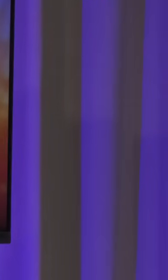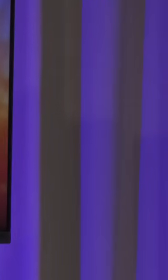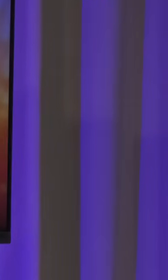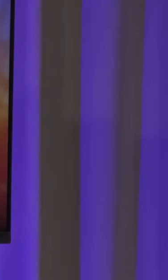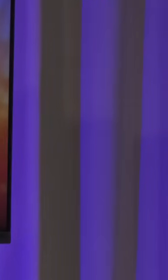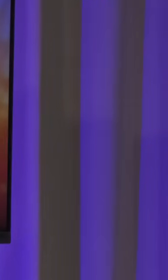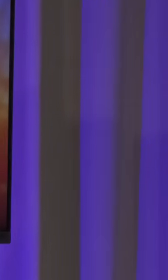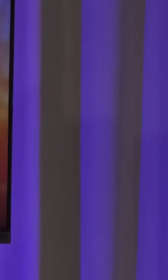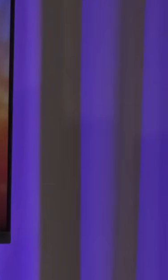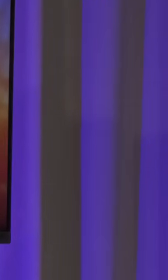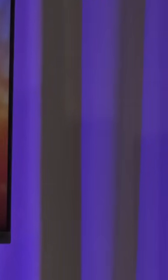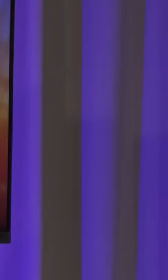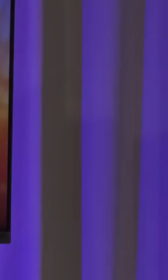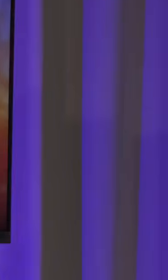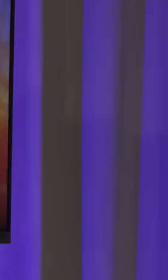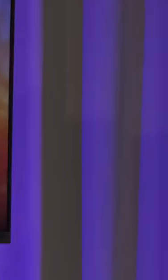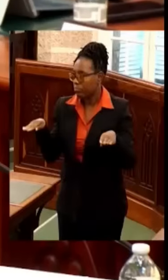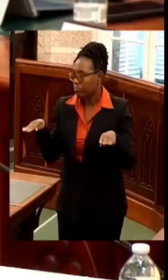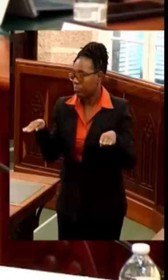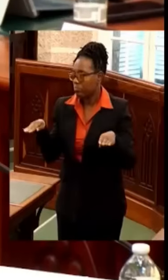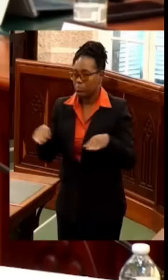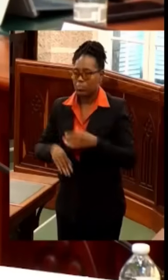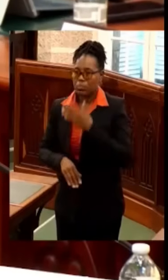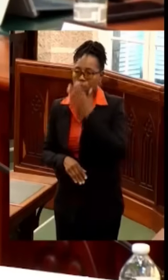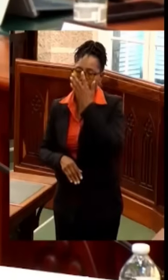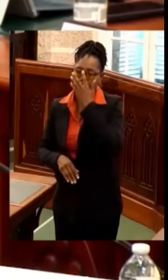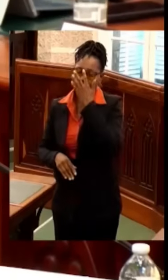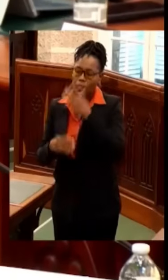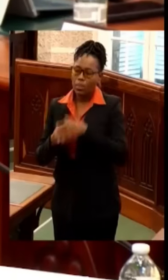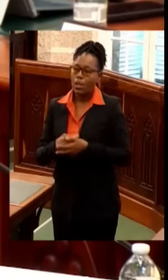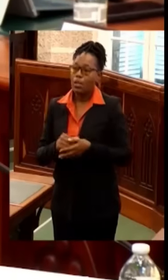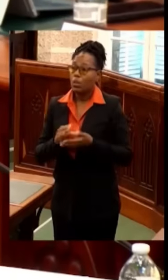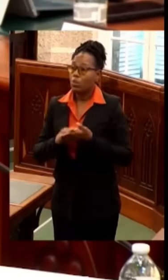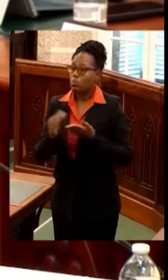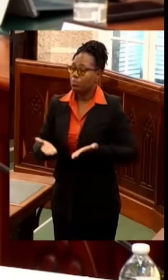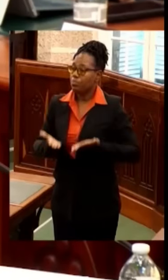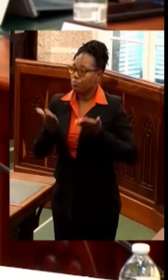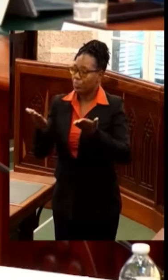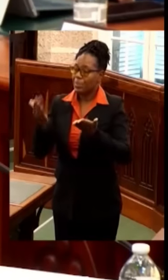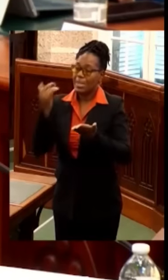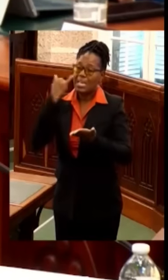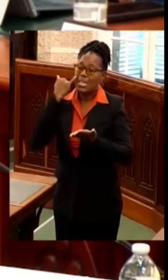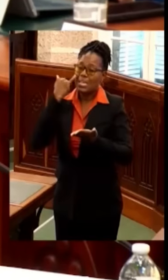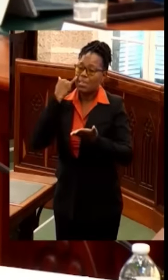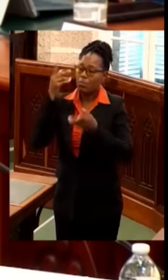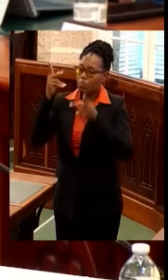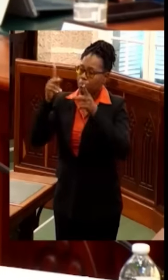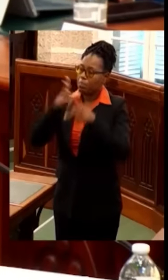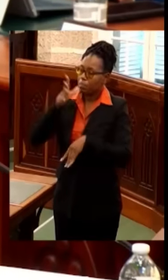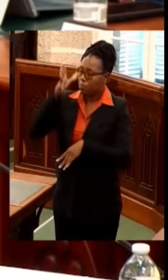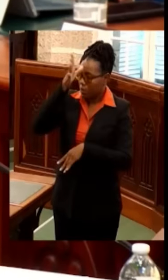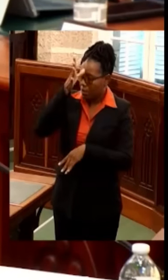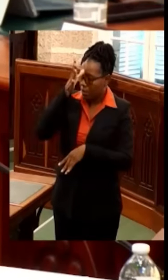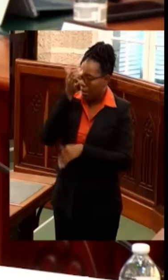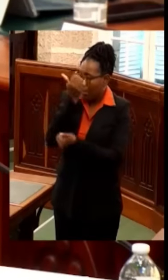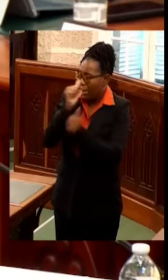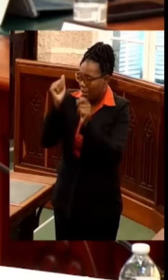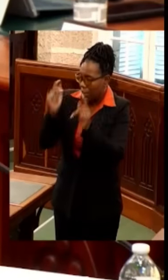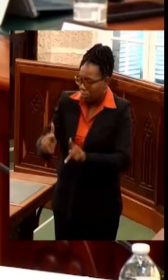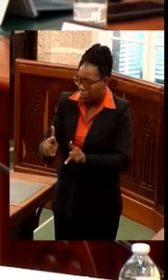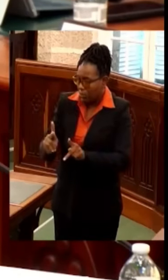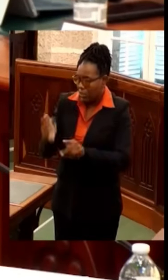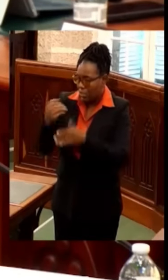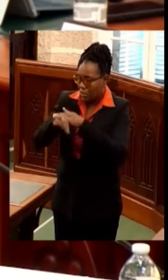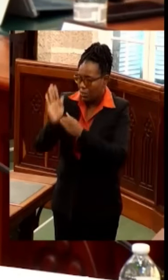schools and behave however they can. We have proposed that if a parent or anybody goes on the school